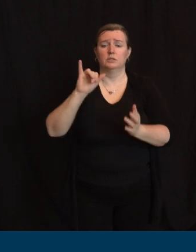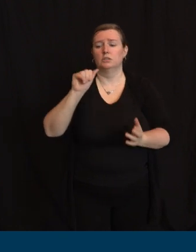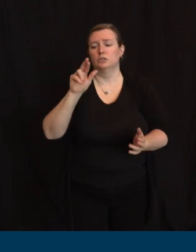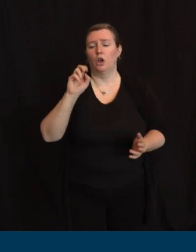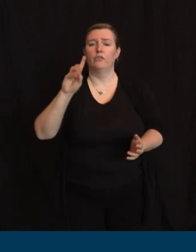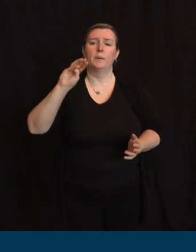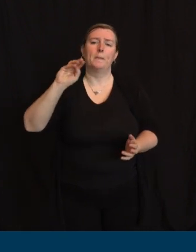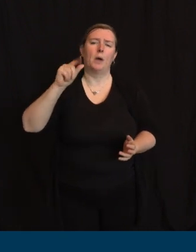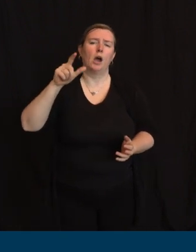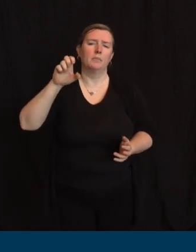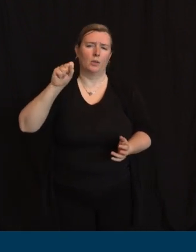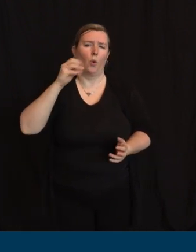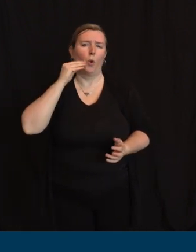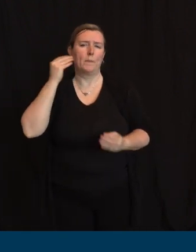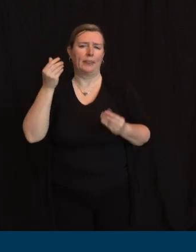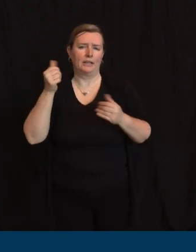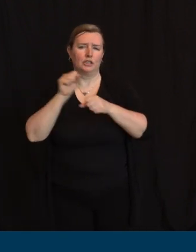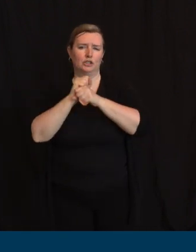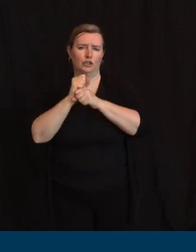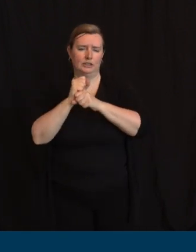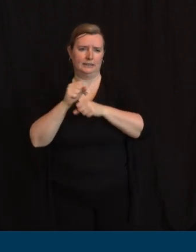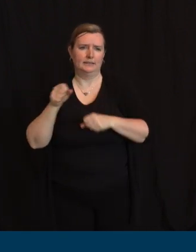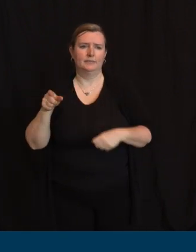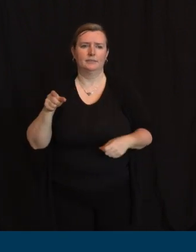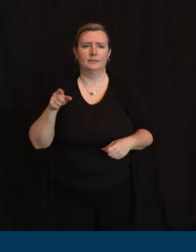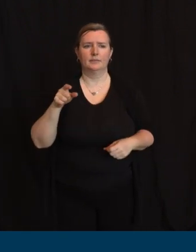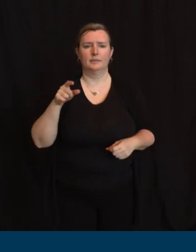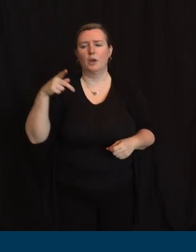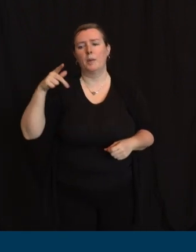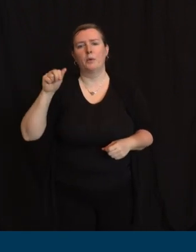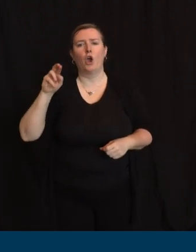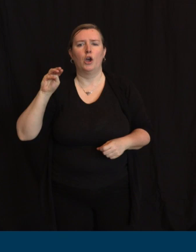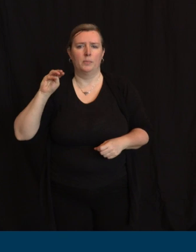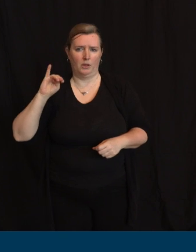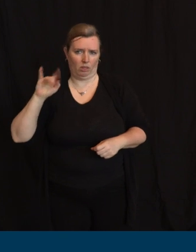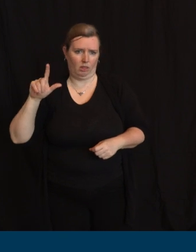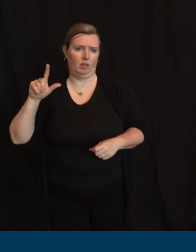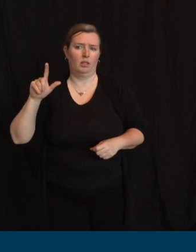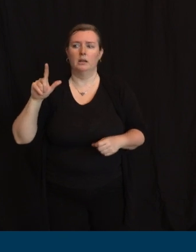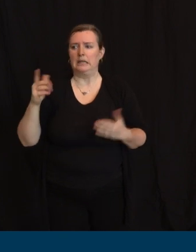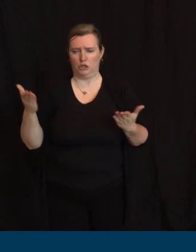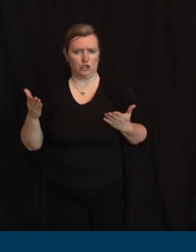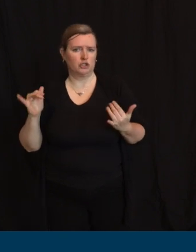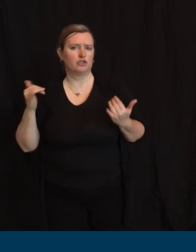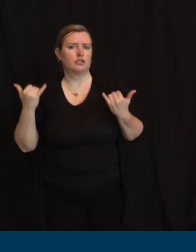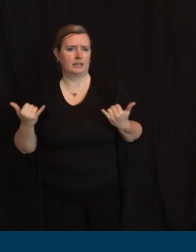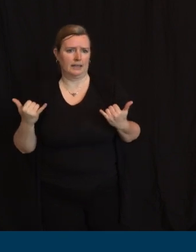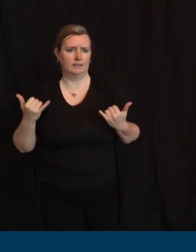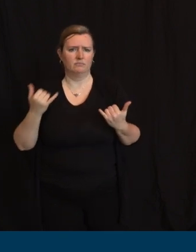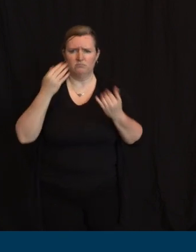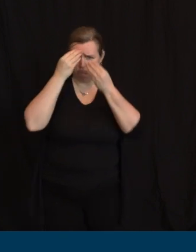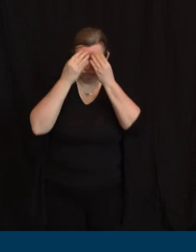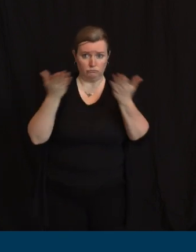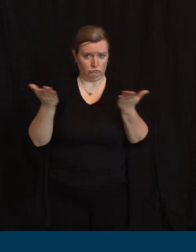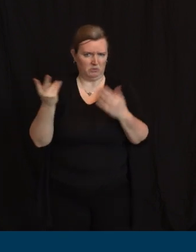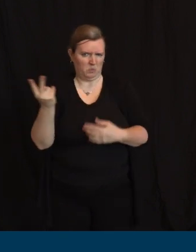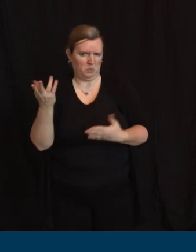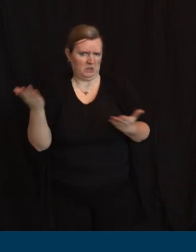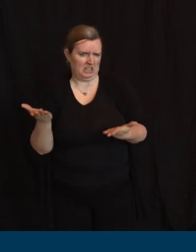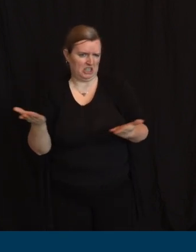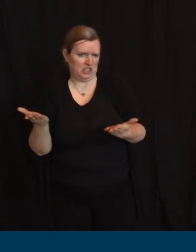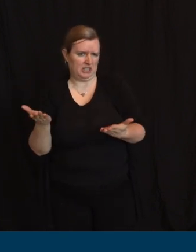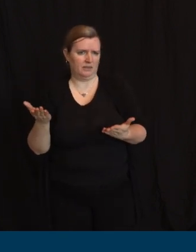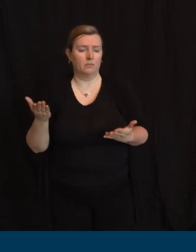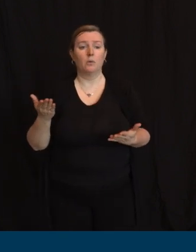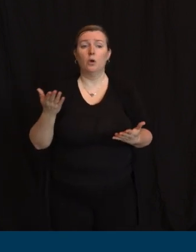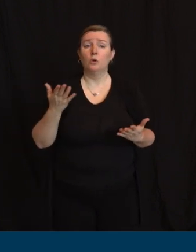Preparedness, and Deputy Counsel Paramel Garg, who are with us today. Thank you. Also, I meant to say earlier, we had a leadership meeting